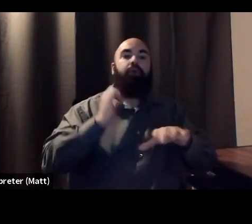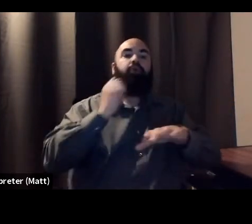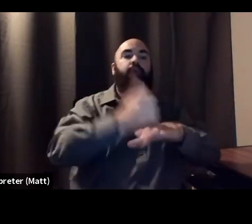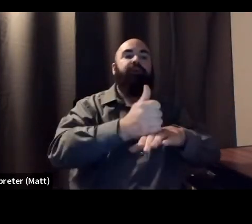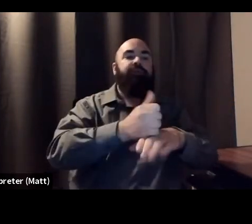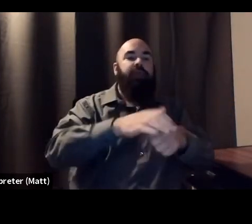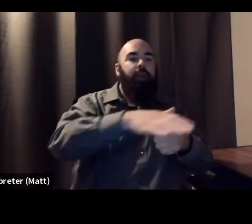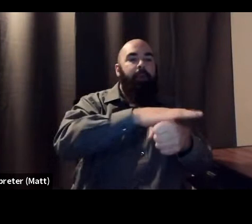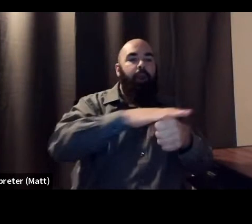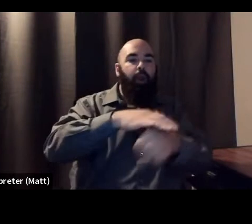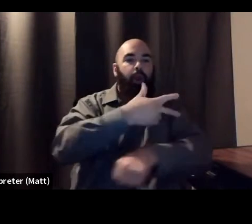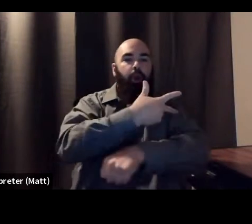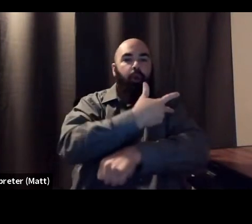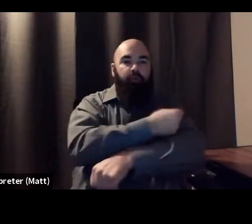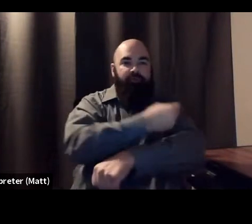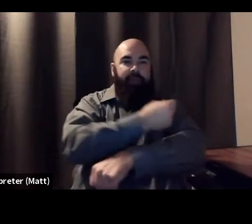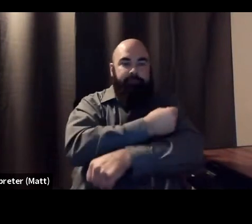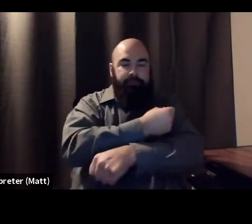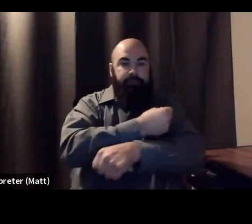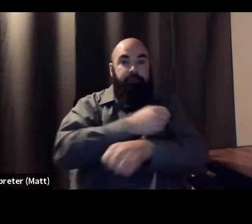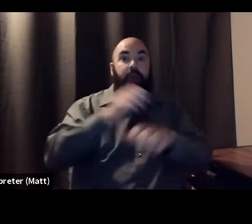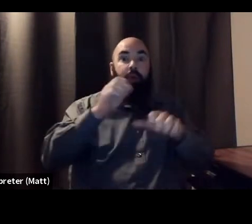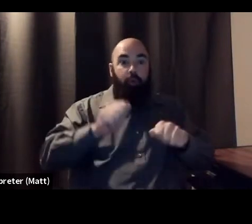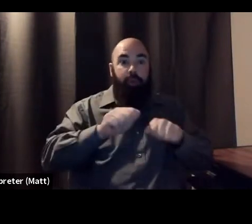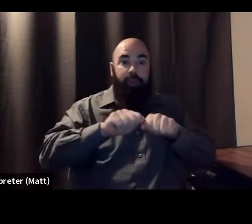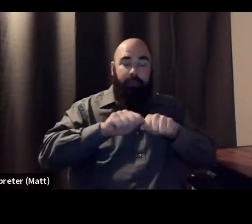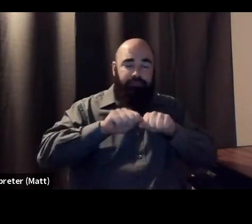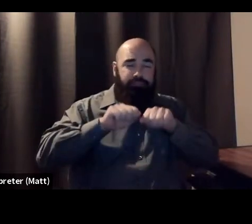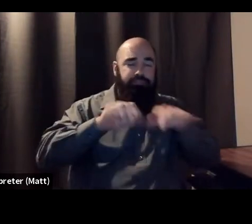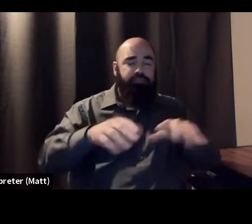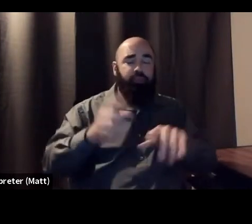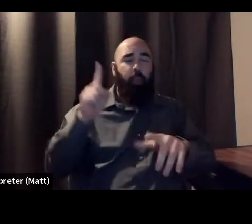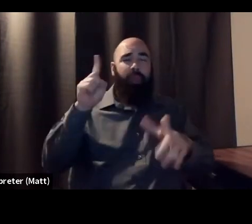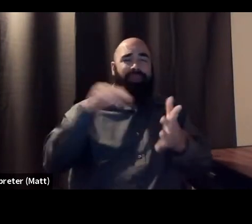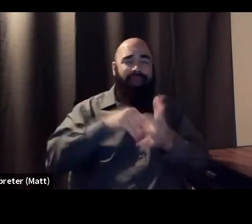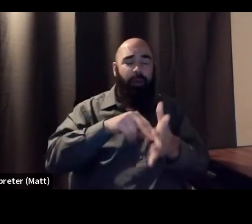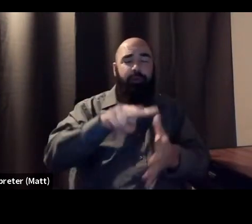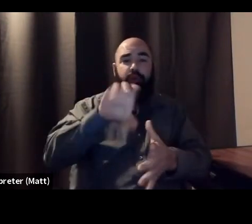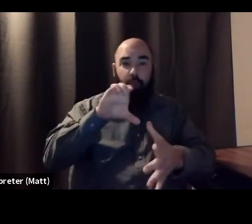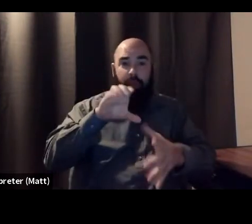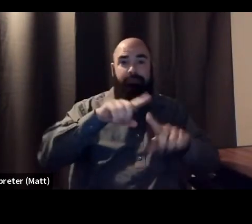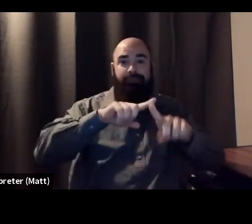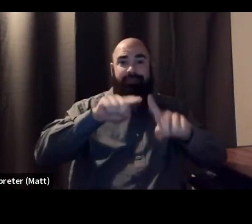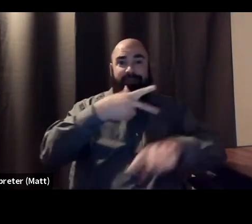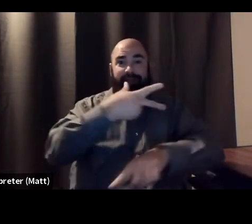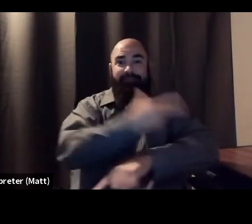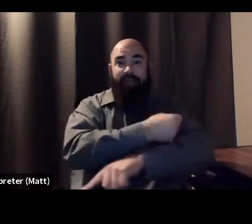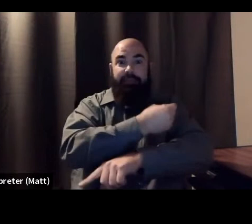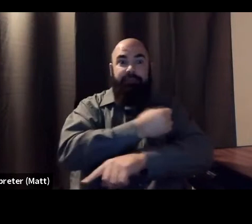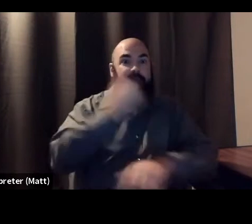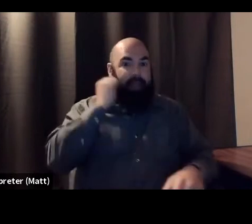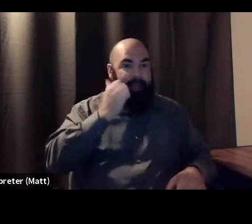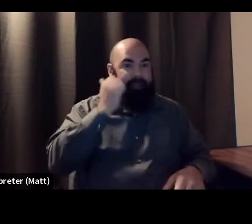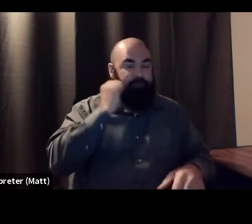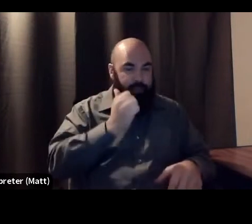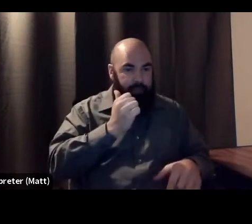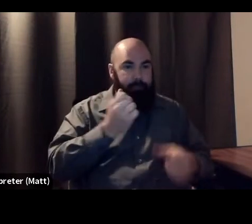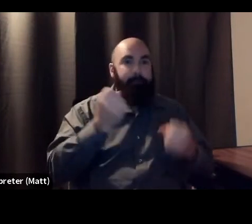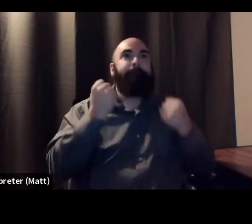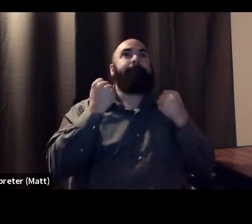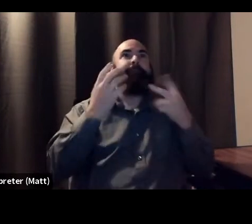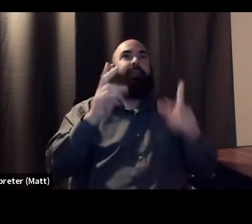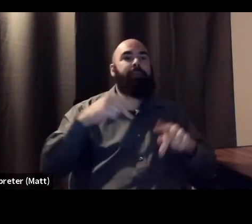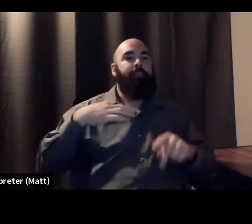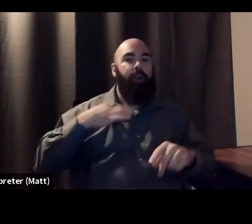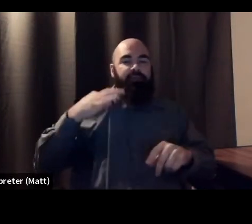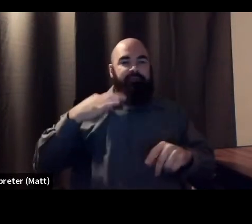can administer over 1,200 doses daily. There are a whole host of other accomplishments, along with countless volunteers and